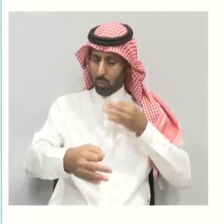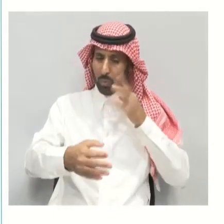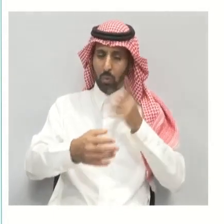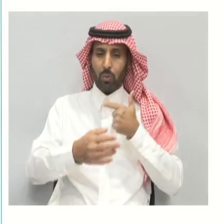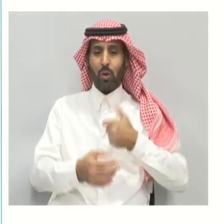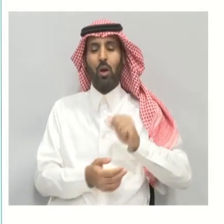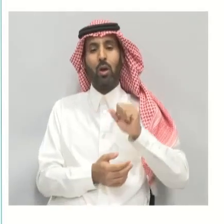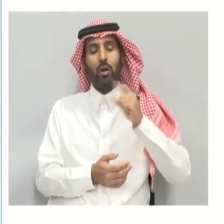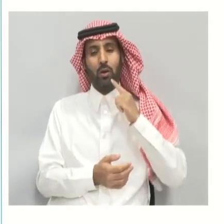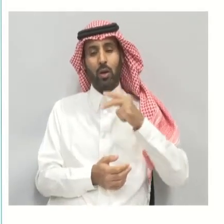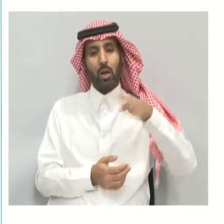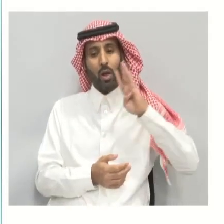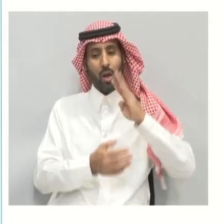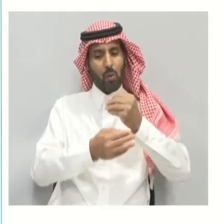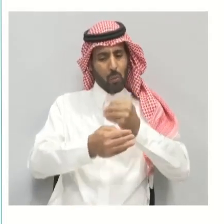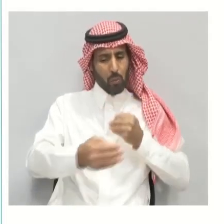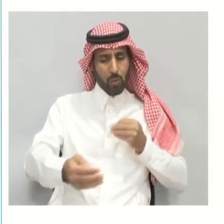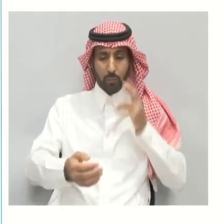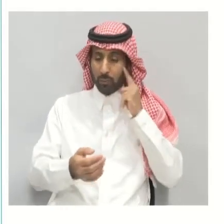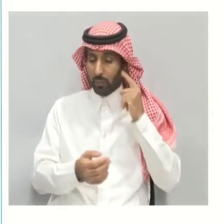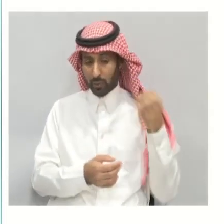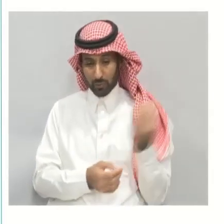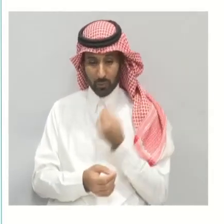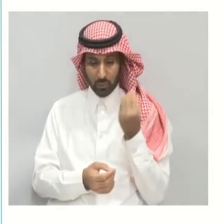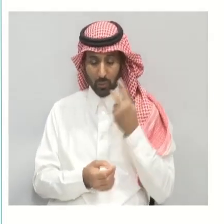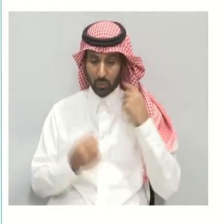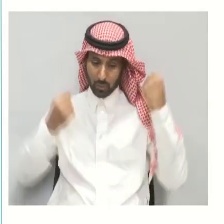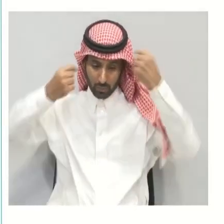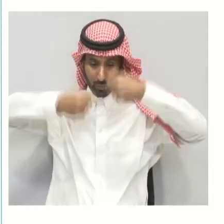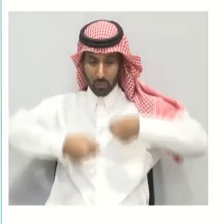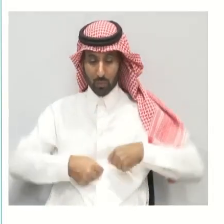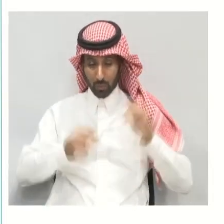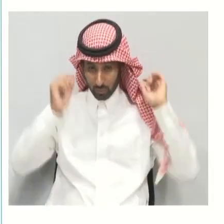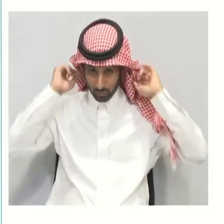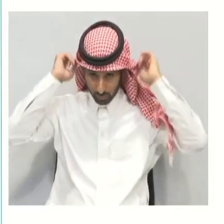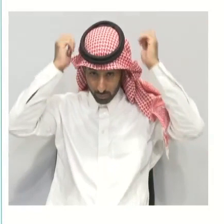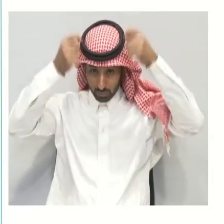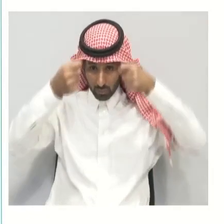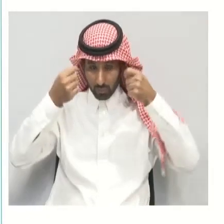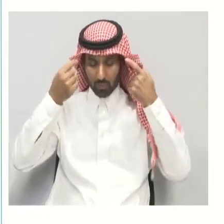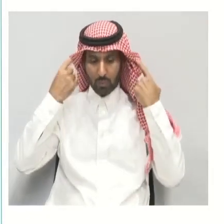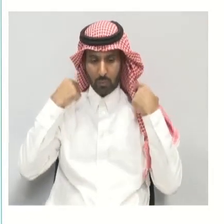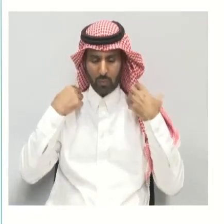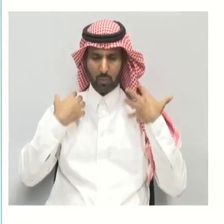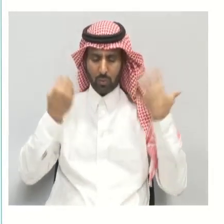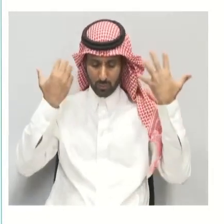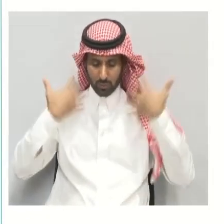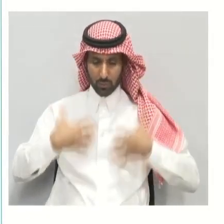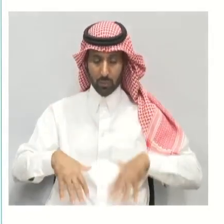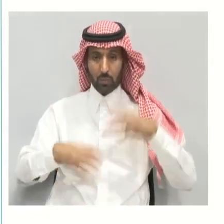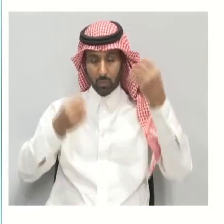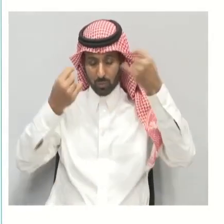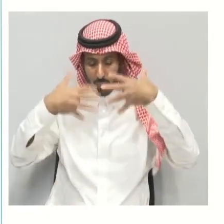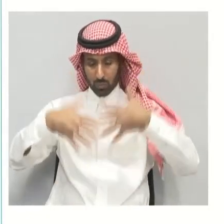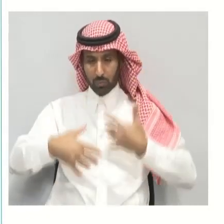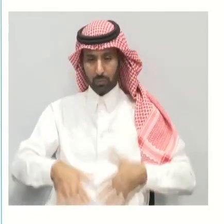away. Visitors wear waterproof jackets or raincoats with hoods to keep